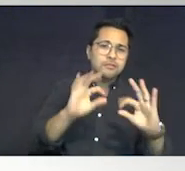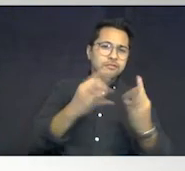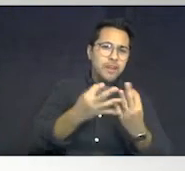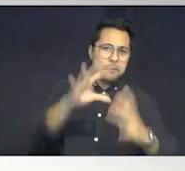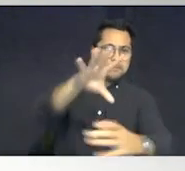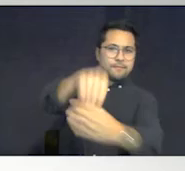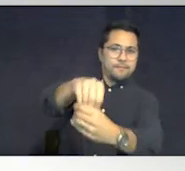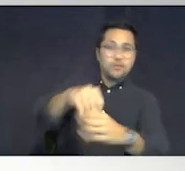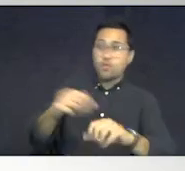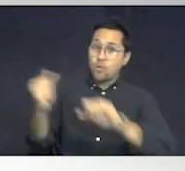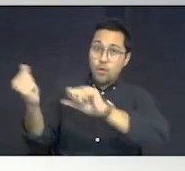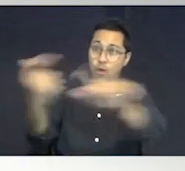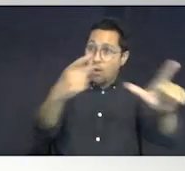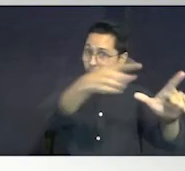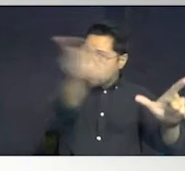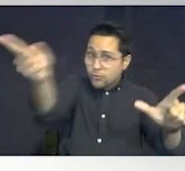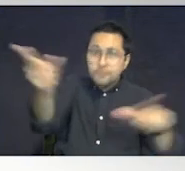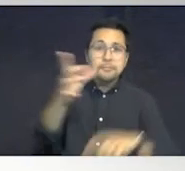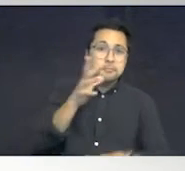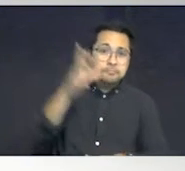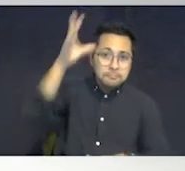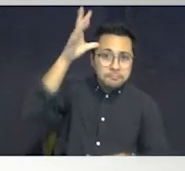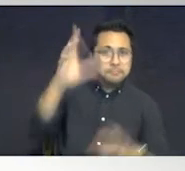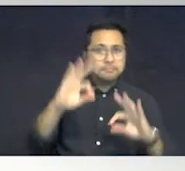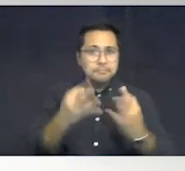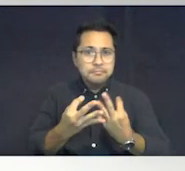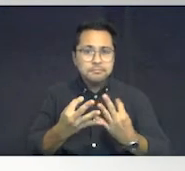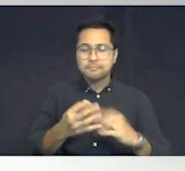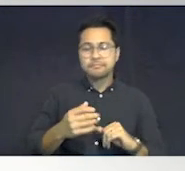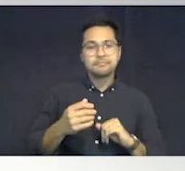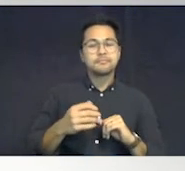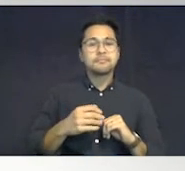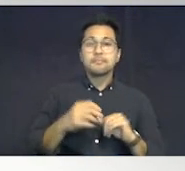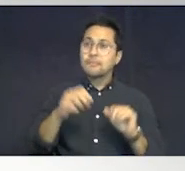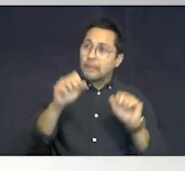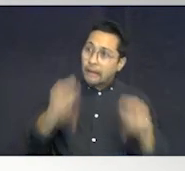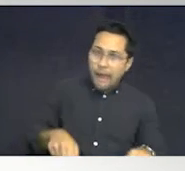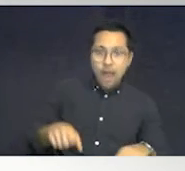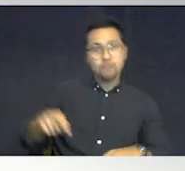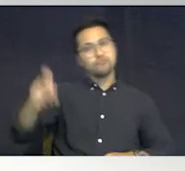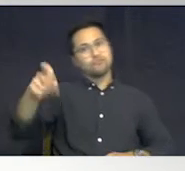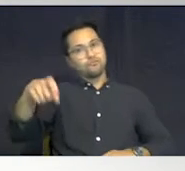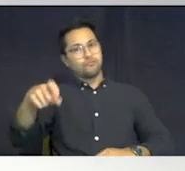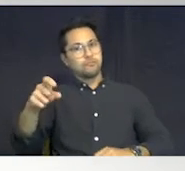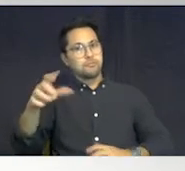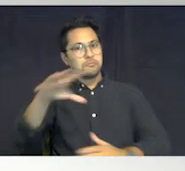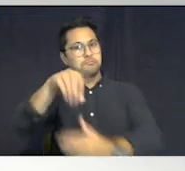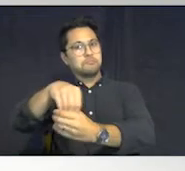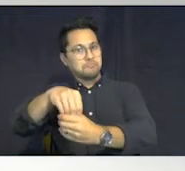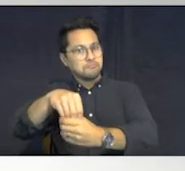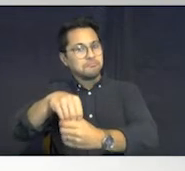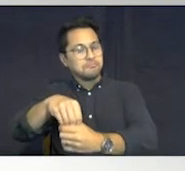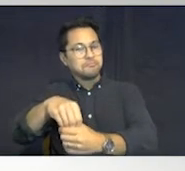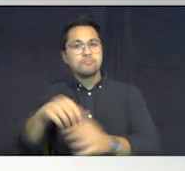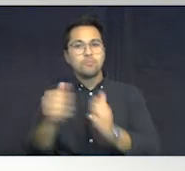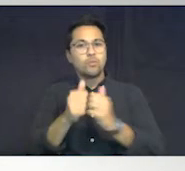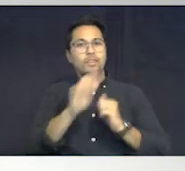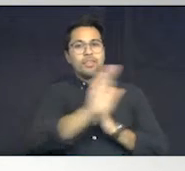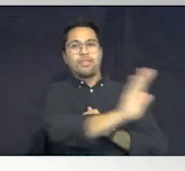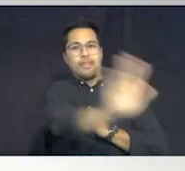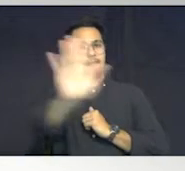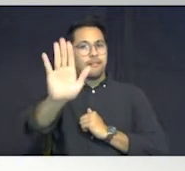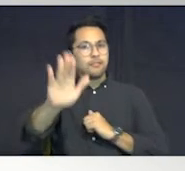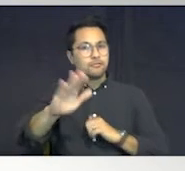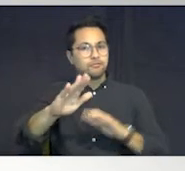of you as parents and all parents in general in our state can and should participate meaningfully in their children's